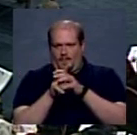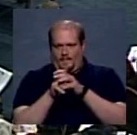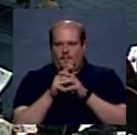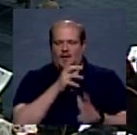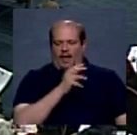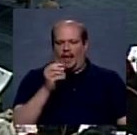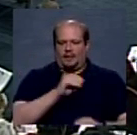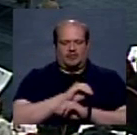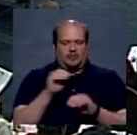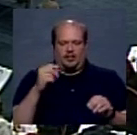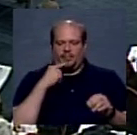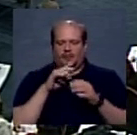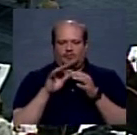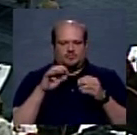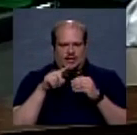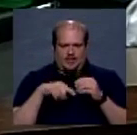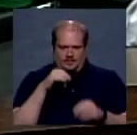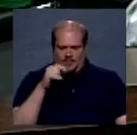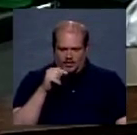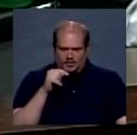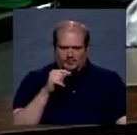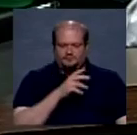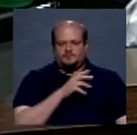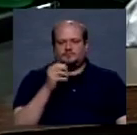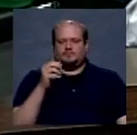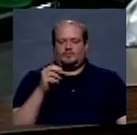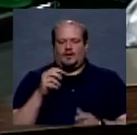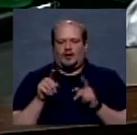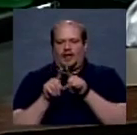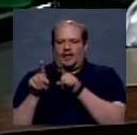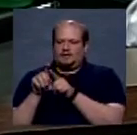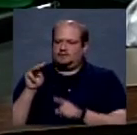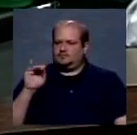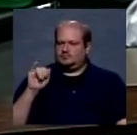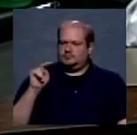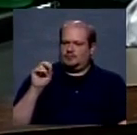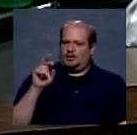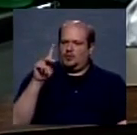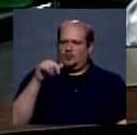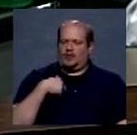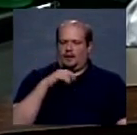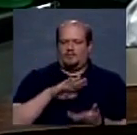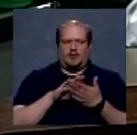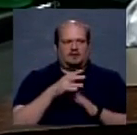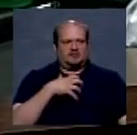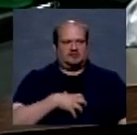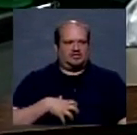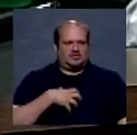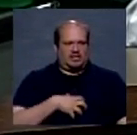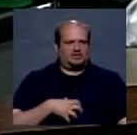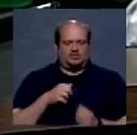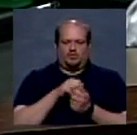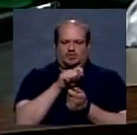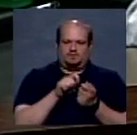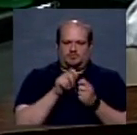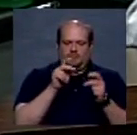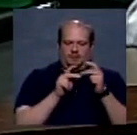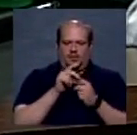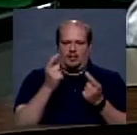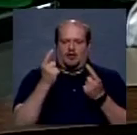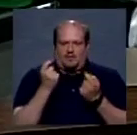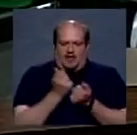and nothing was said about it. As a minority, I get so disgusted when certain people come and